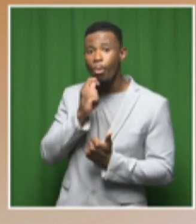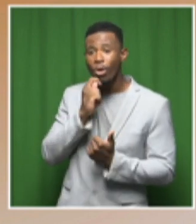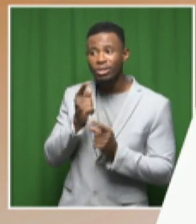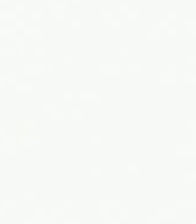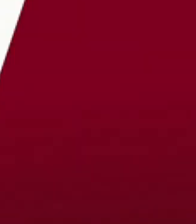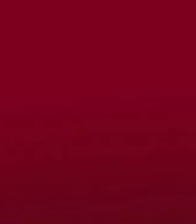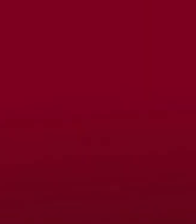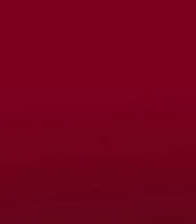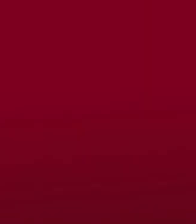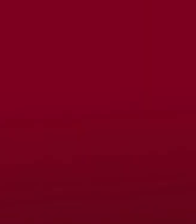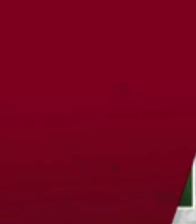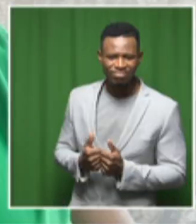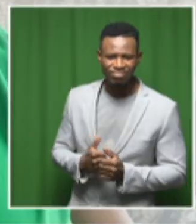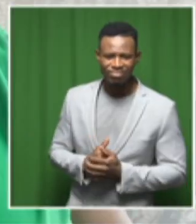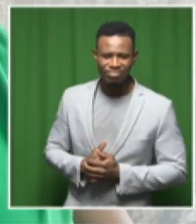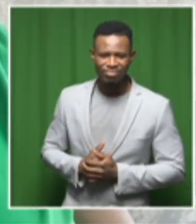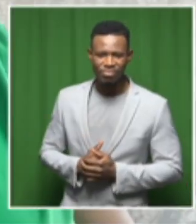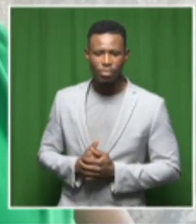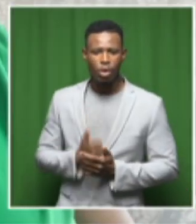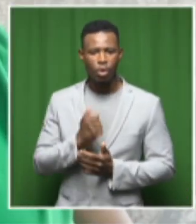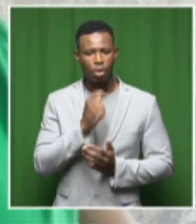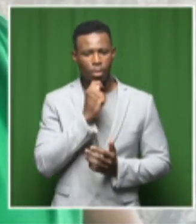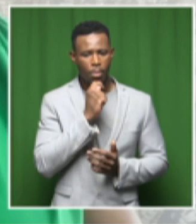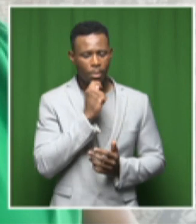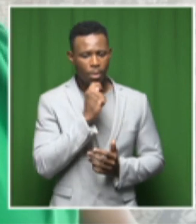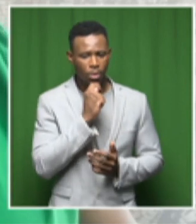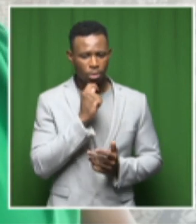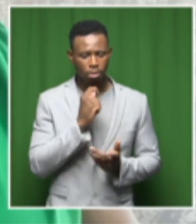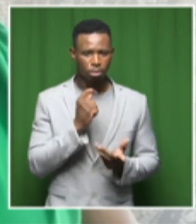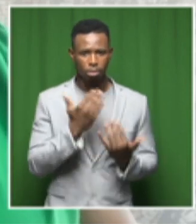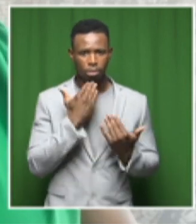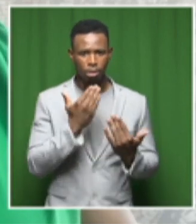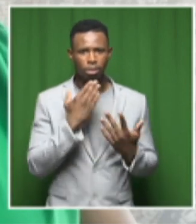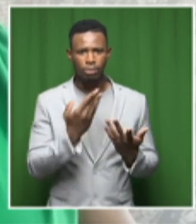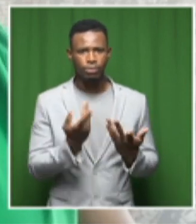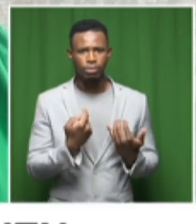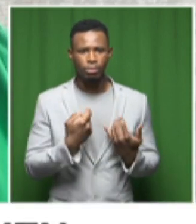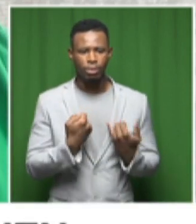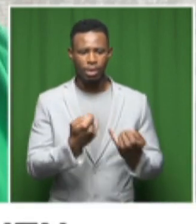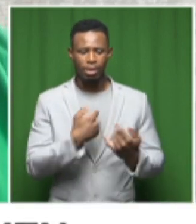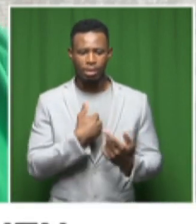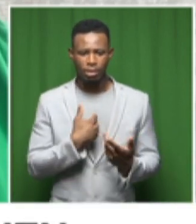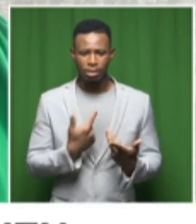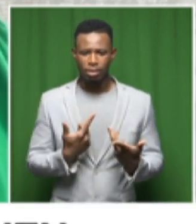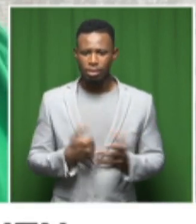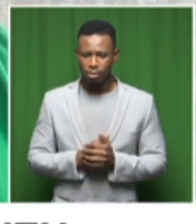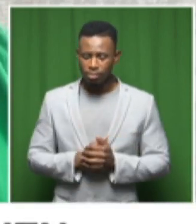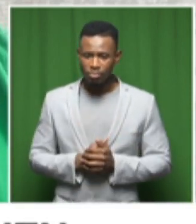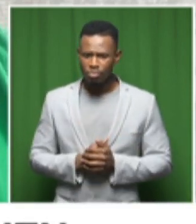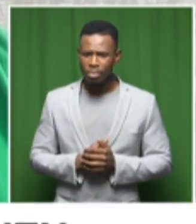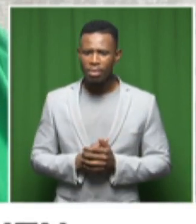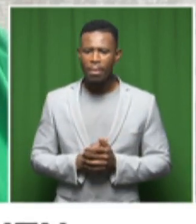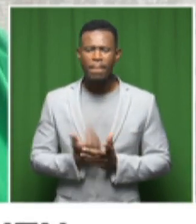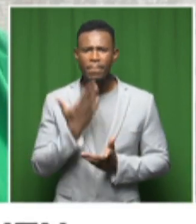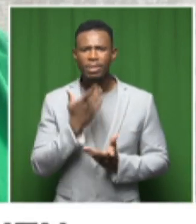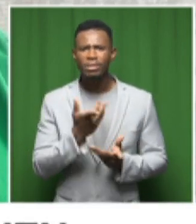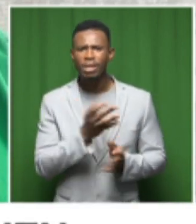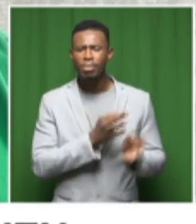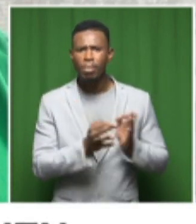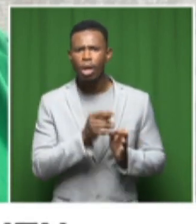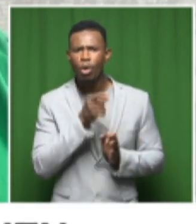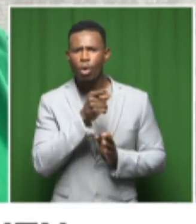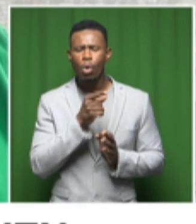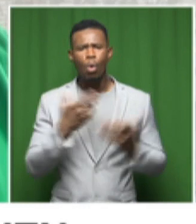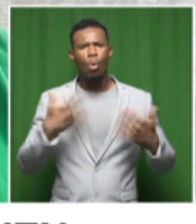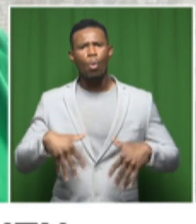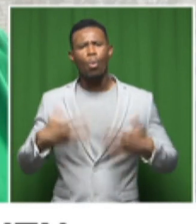Welcome. Good morning. Thank you for having me. It's a pleasure, Lethabo. Tell us more about how you discovered that you actually have